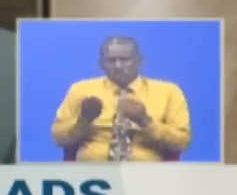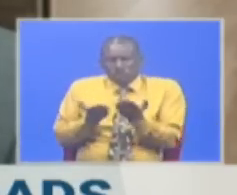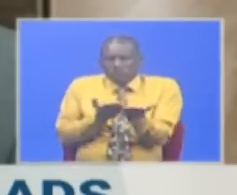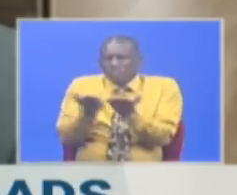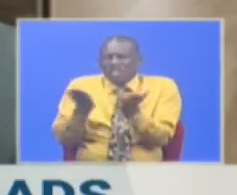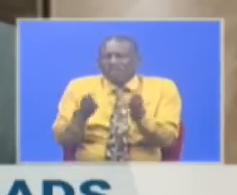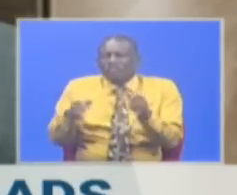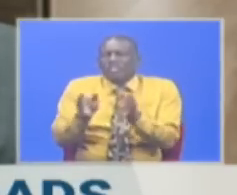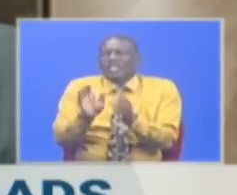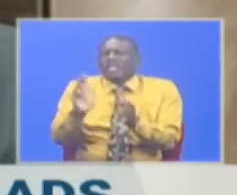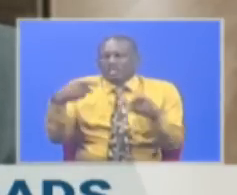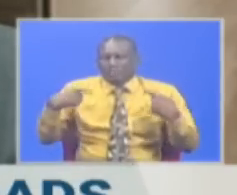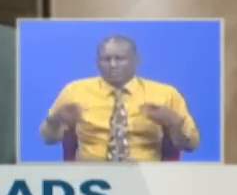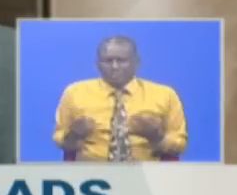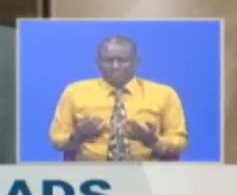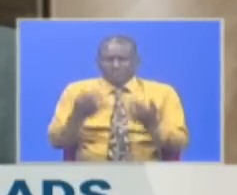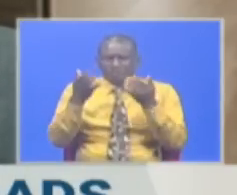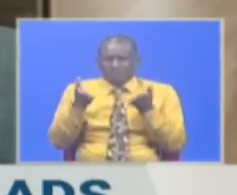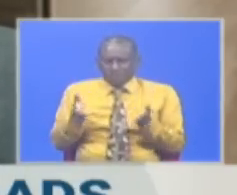Kenya.